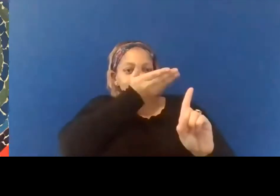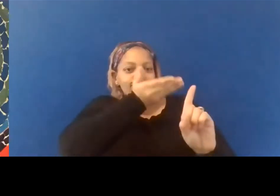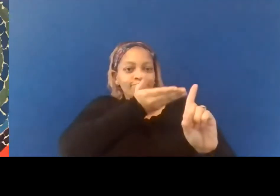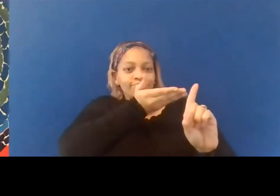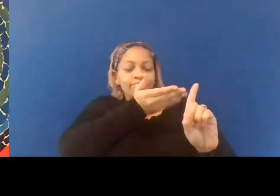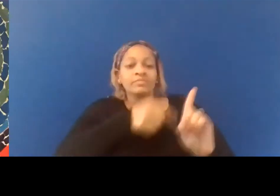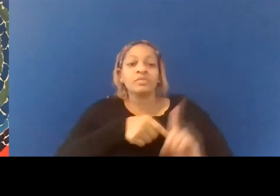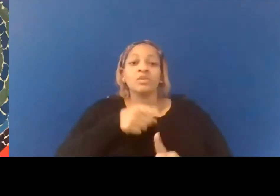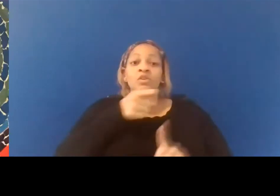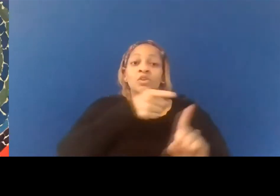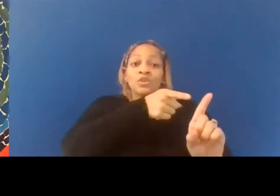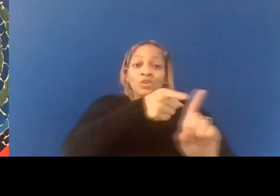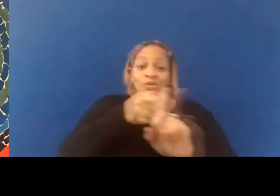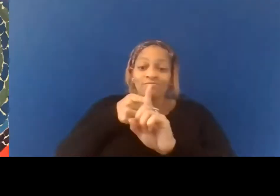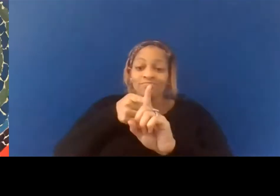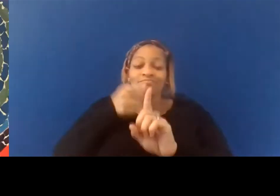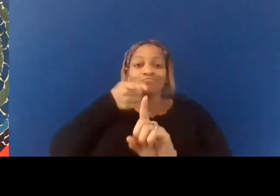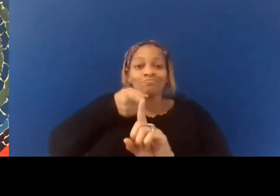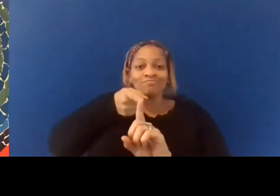You are the living light.